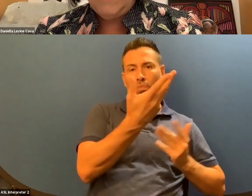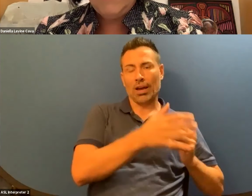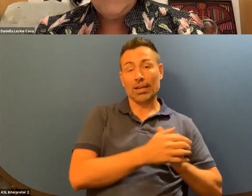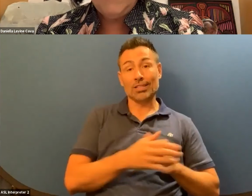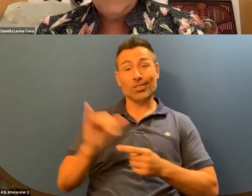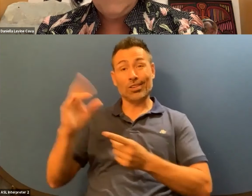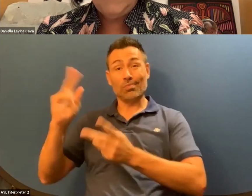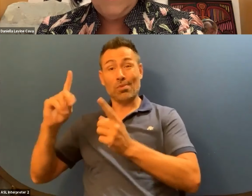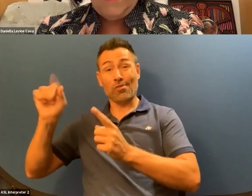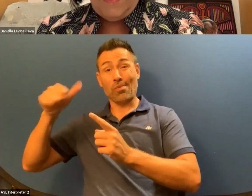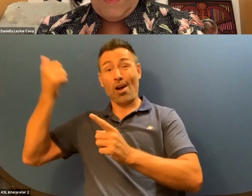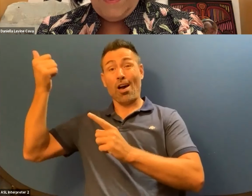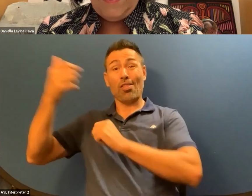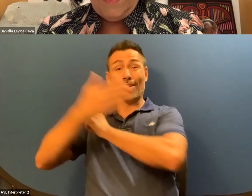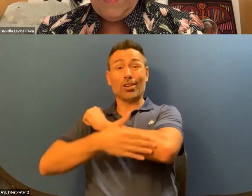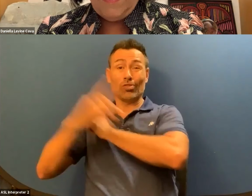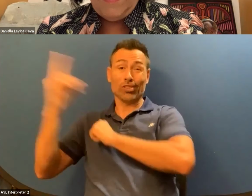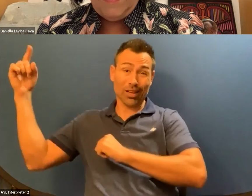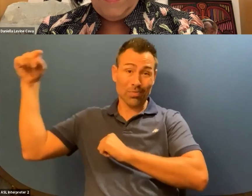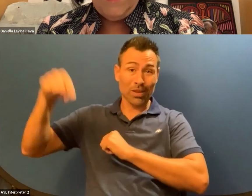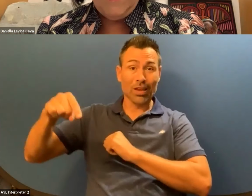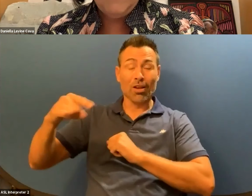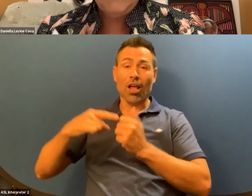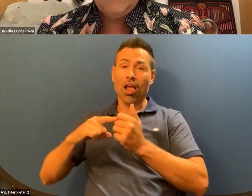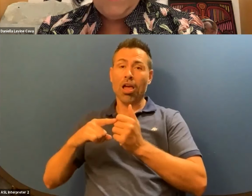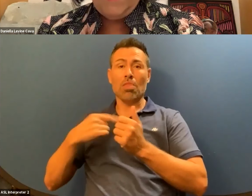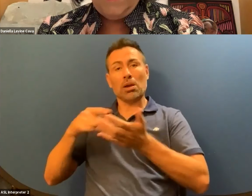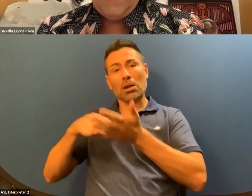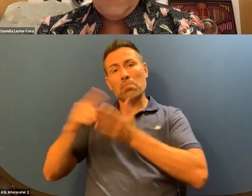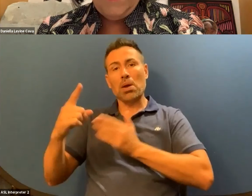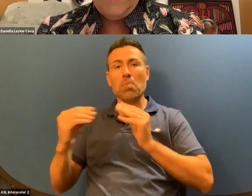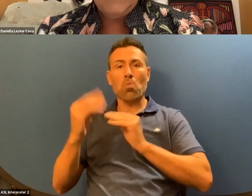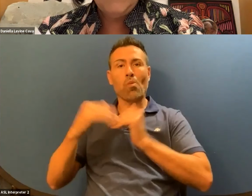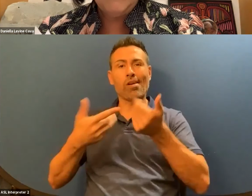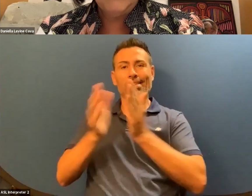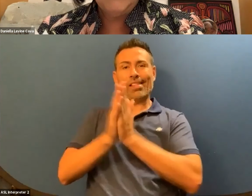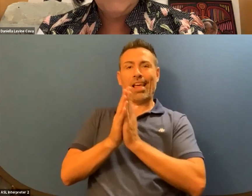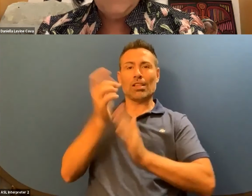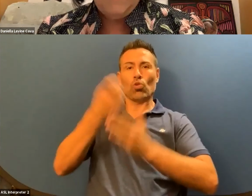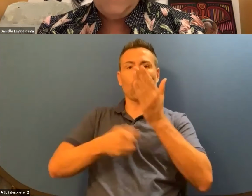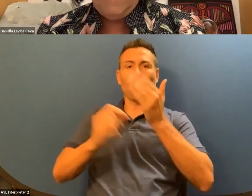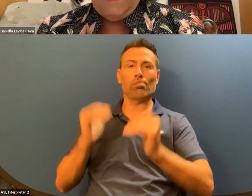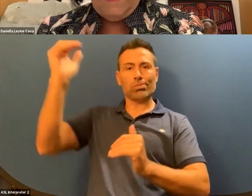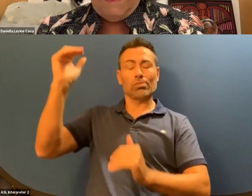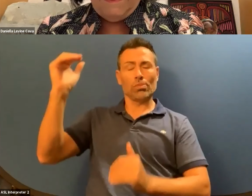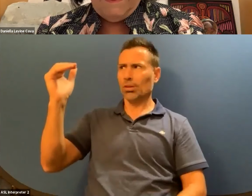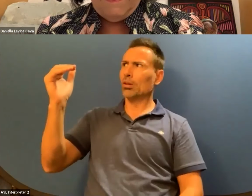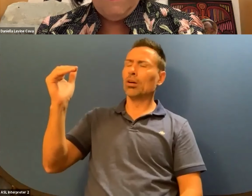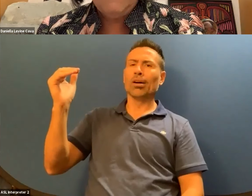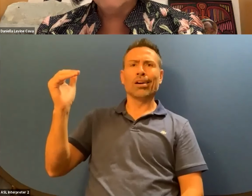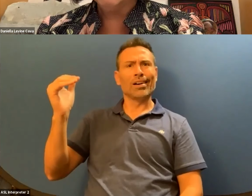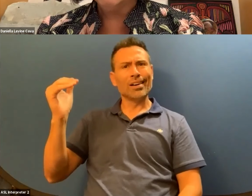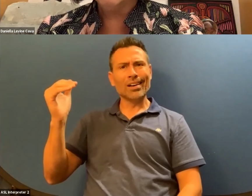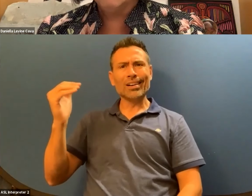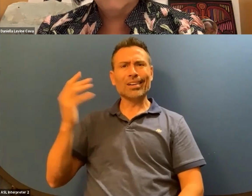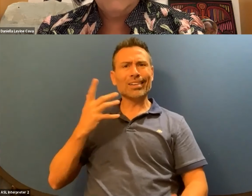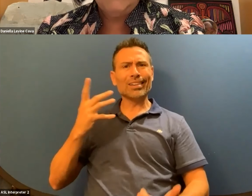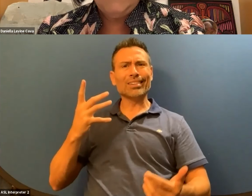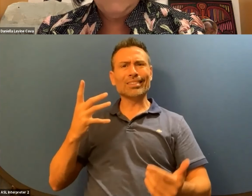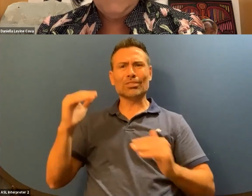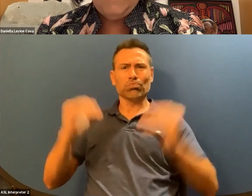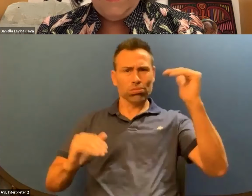does absolutely throw the entire market out of whack. And these are people that are not going to be living in our community. They may use it as rental.